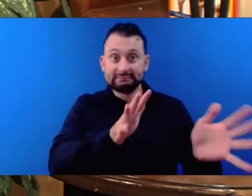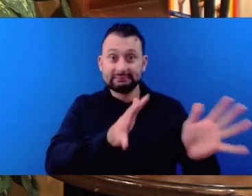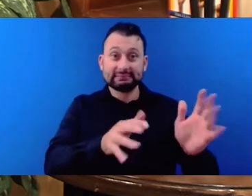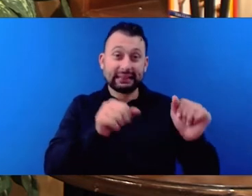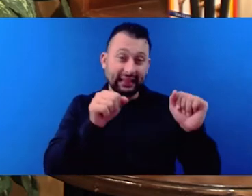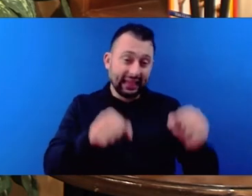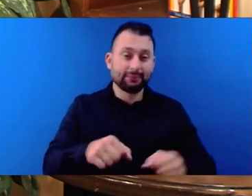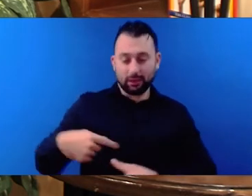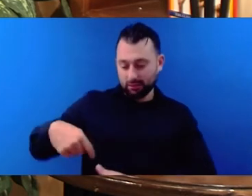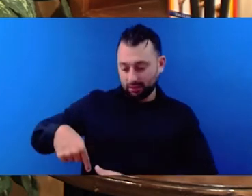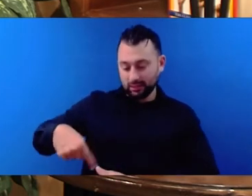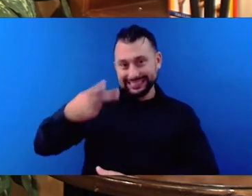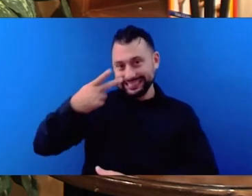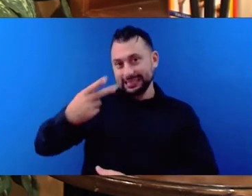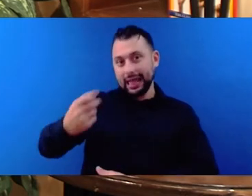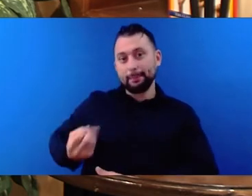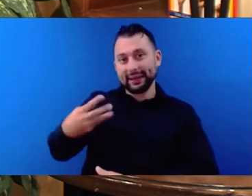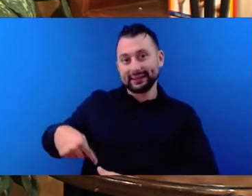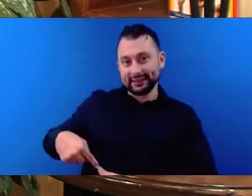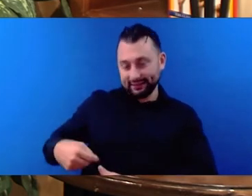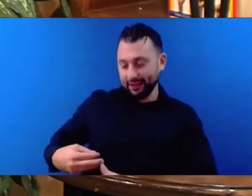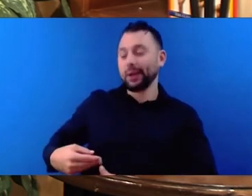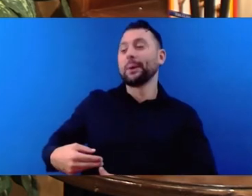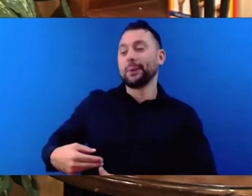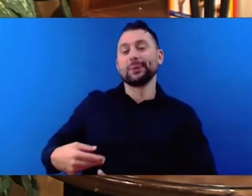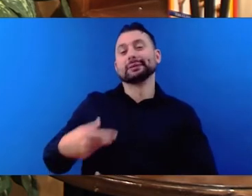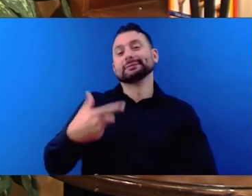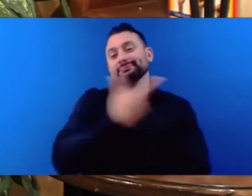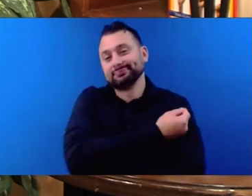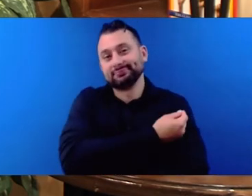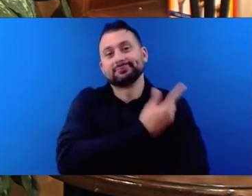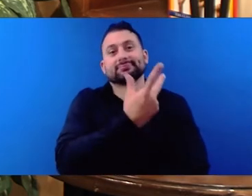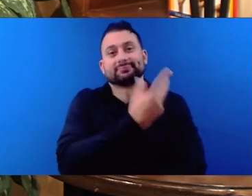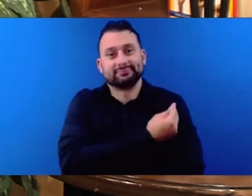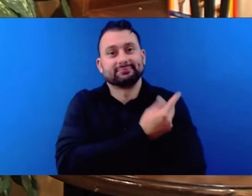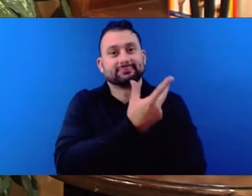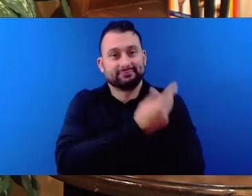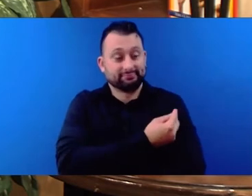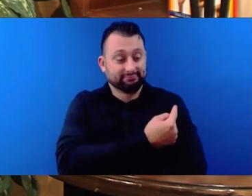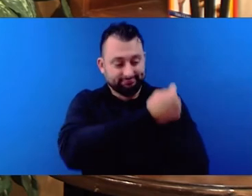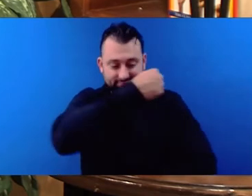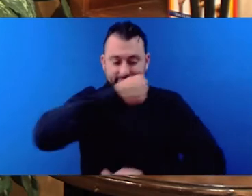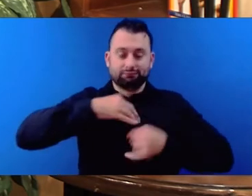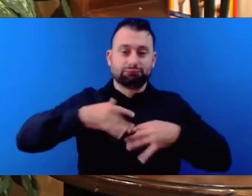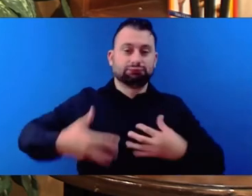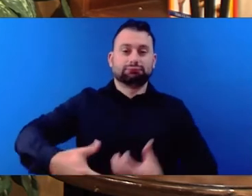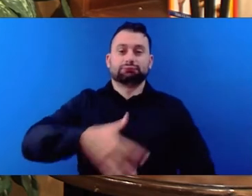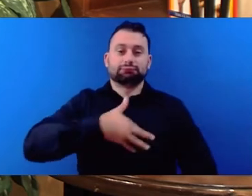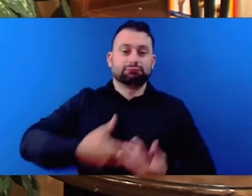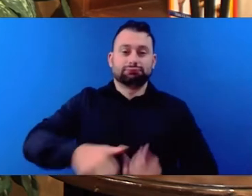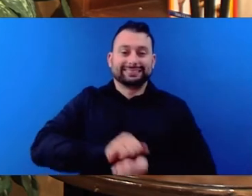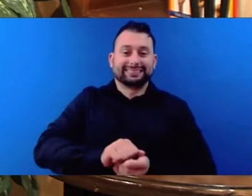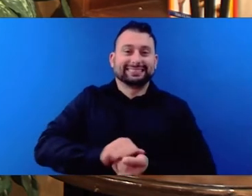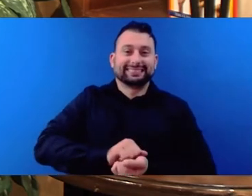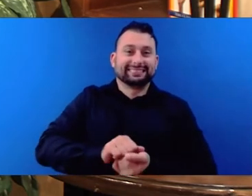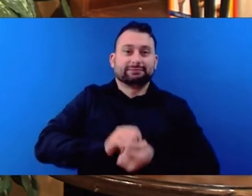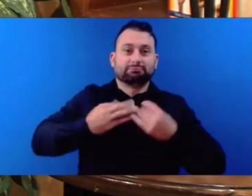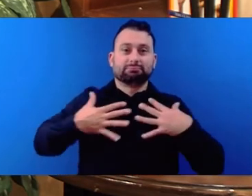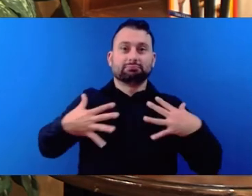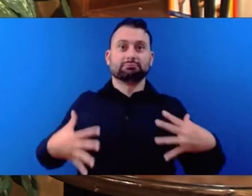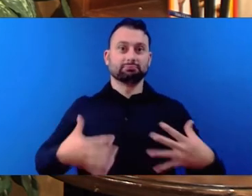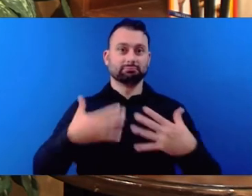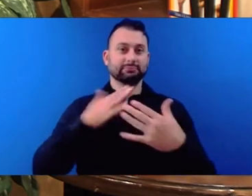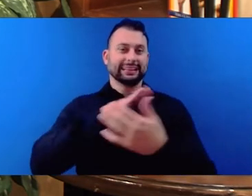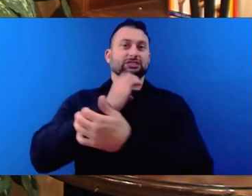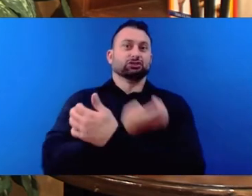into that subcutaneous fat layer. The pump, can help give insulin all the